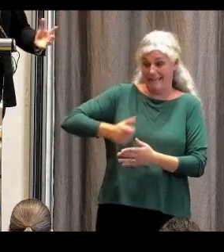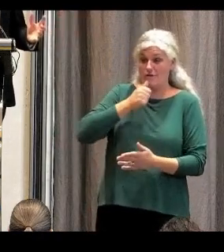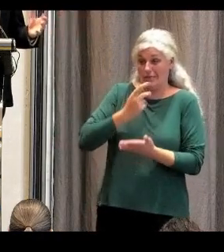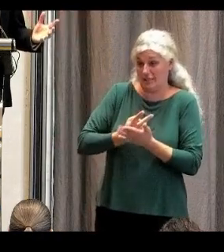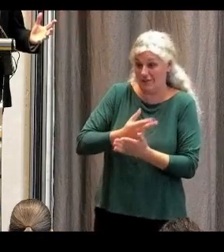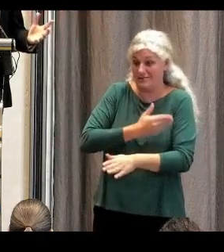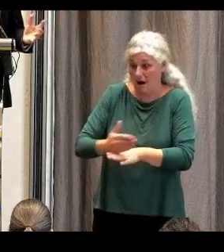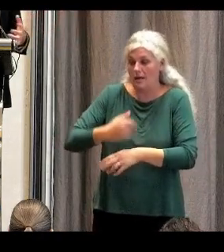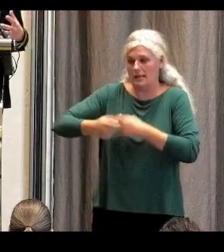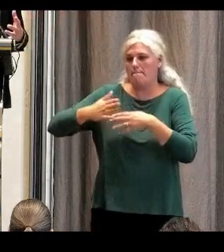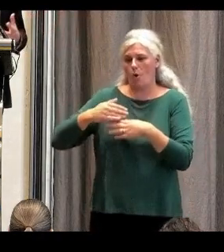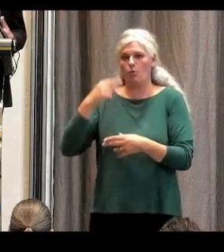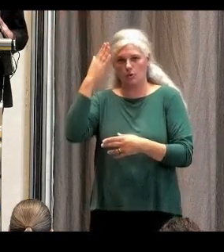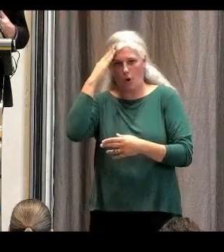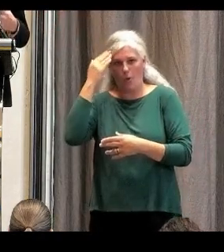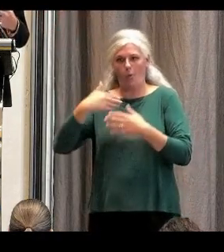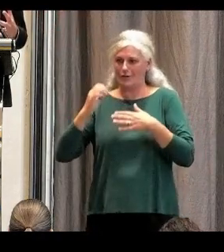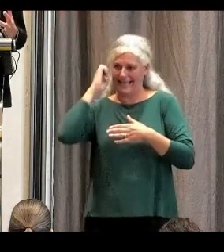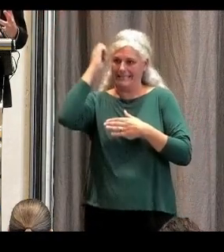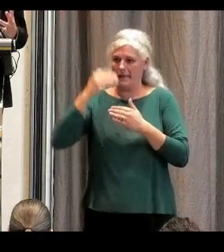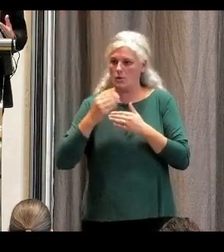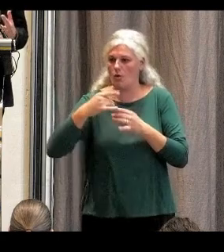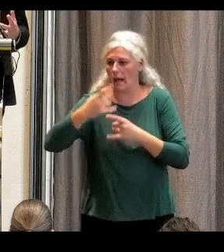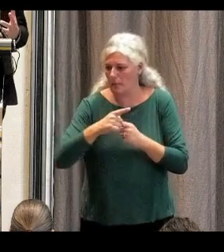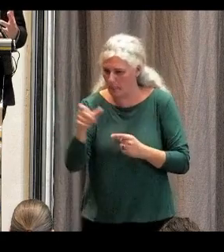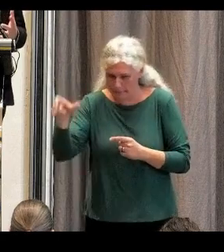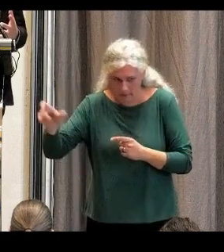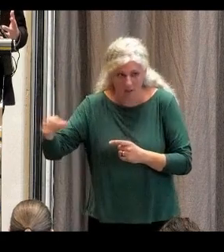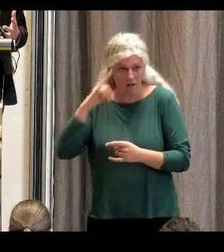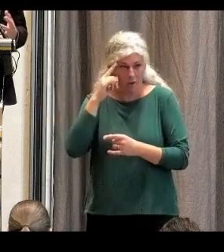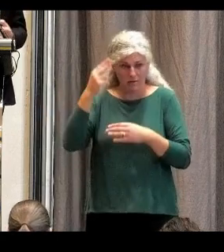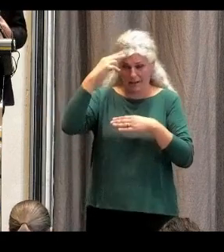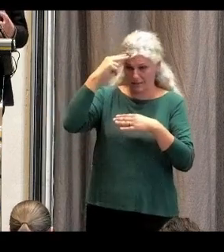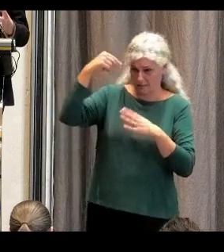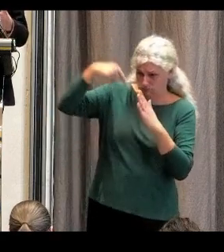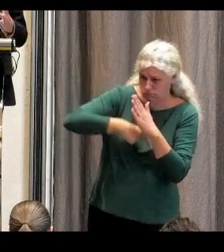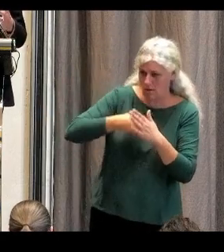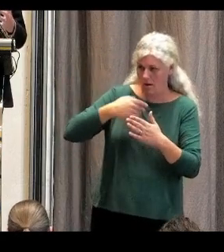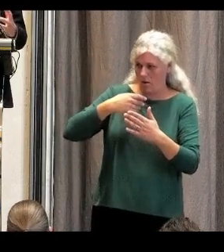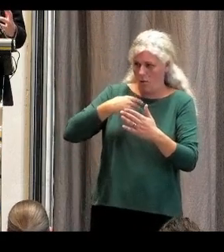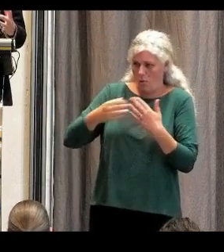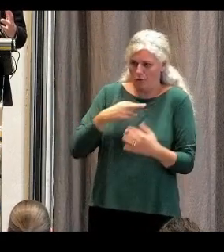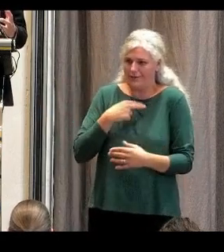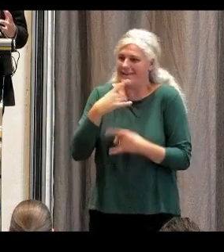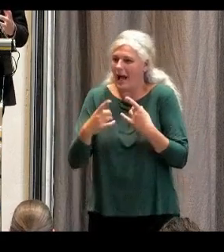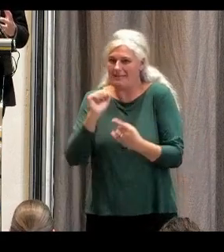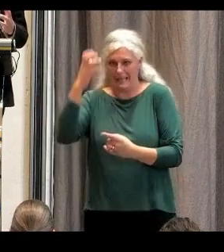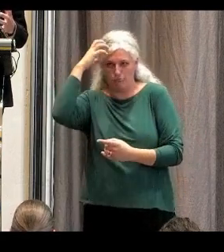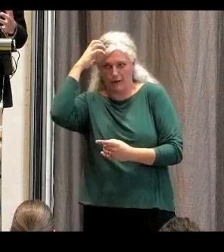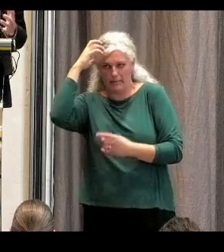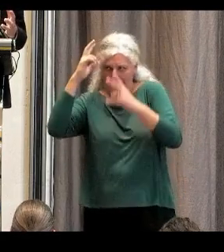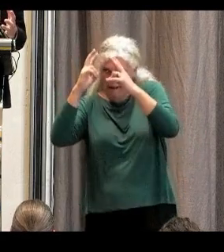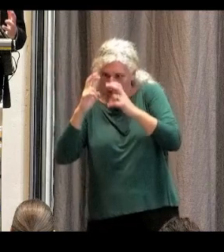we can more reliably predict what's going to happen to them, and hopefully understand a little bit more about what has really happened in their brain to make